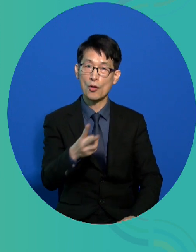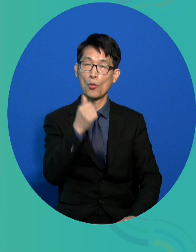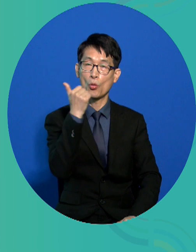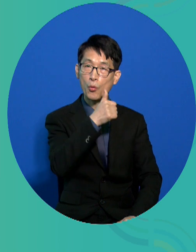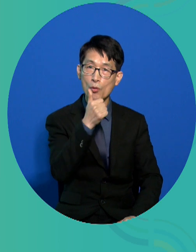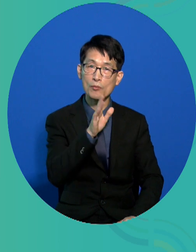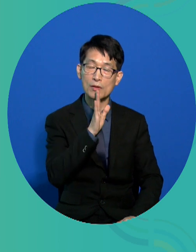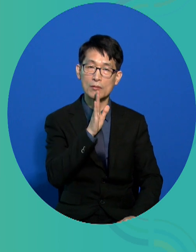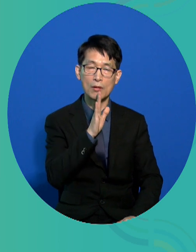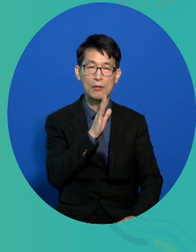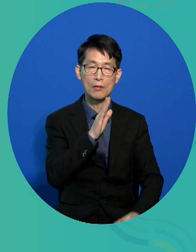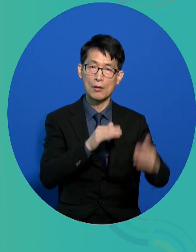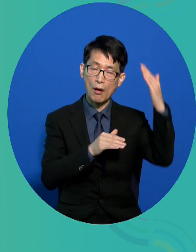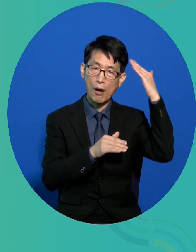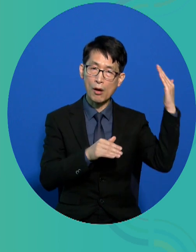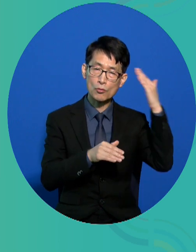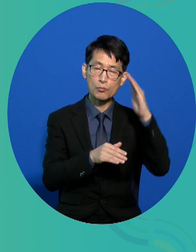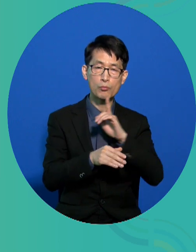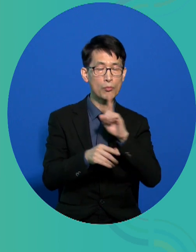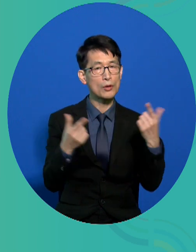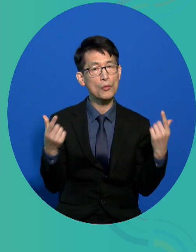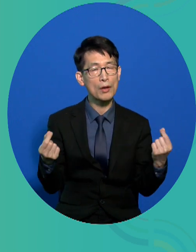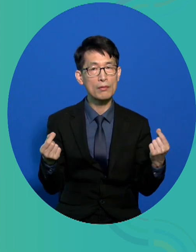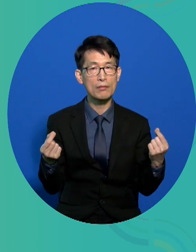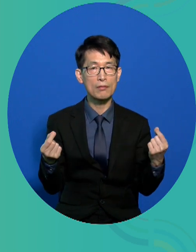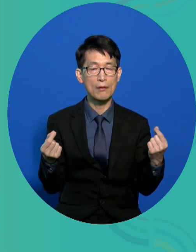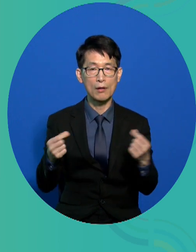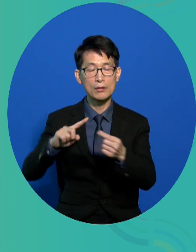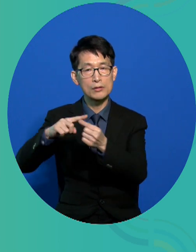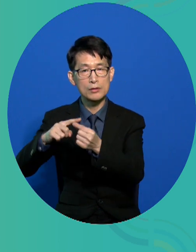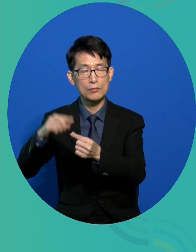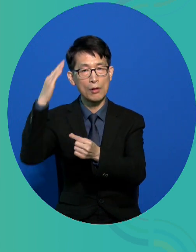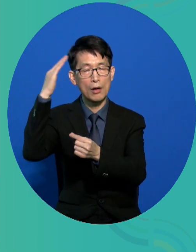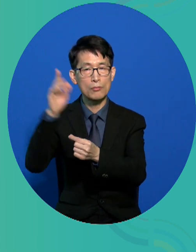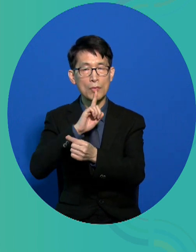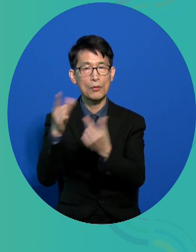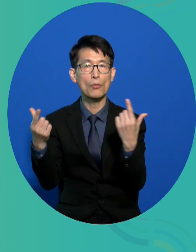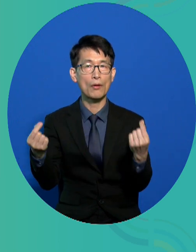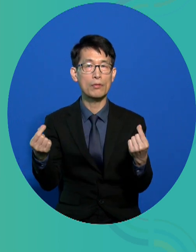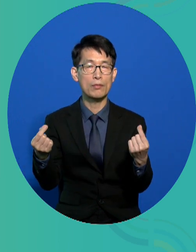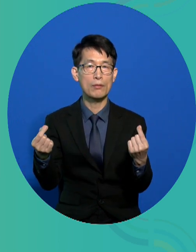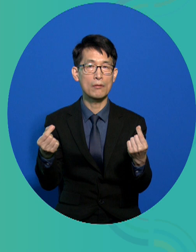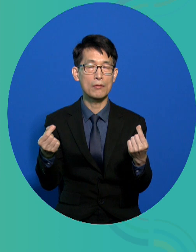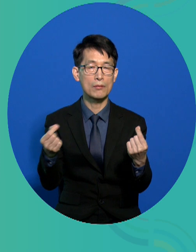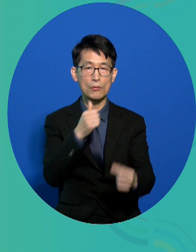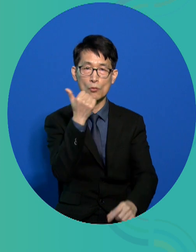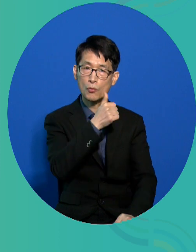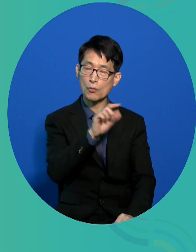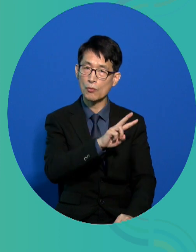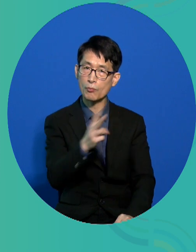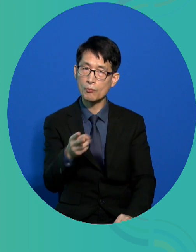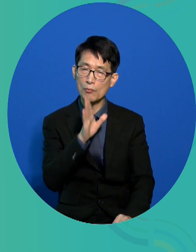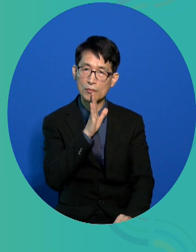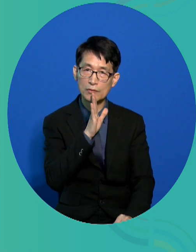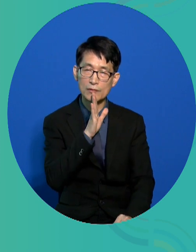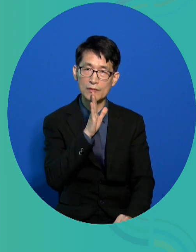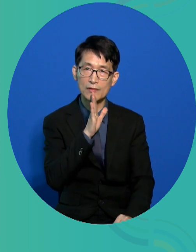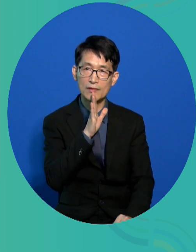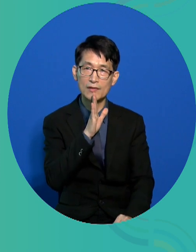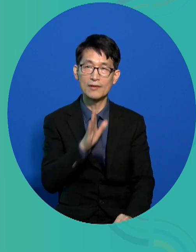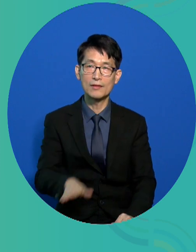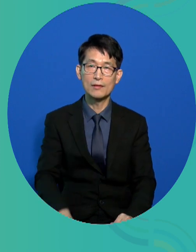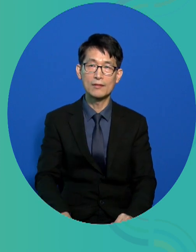another country's language. And also the sign language interpreters change Korean to Korean